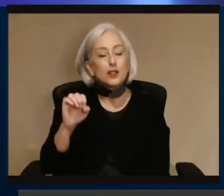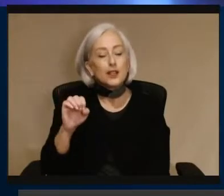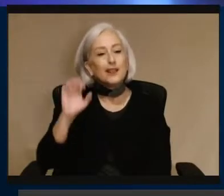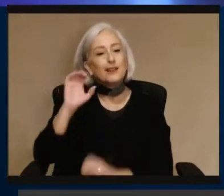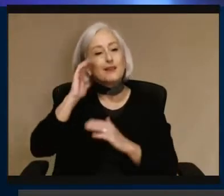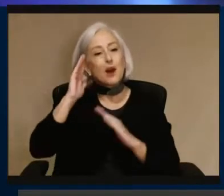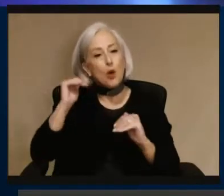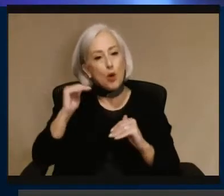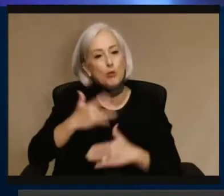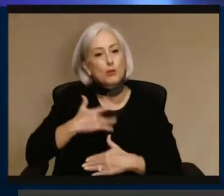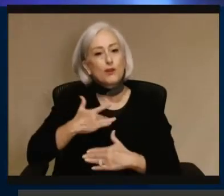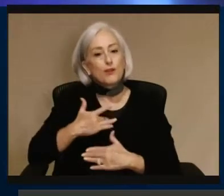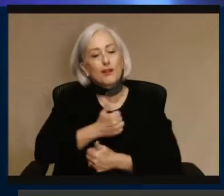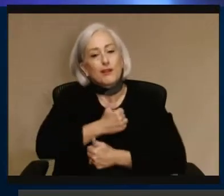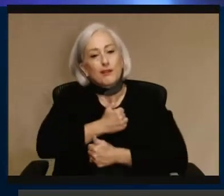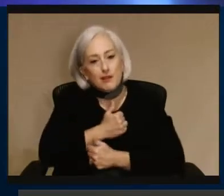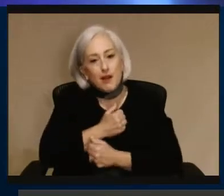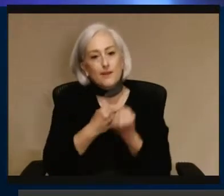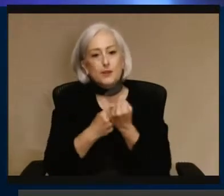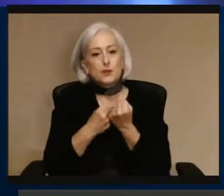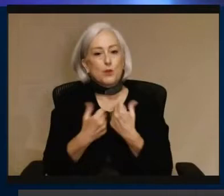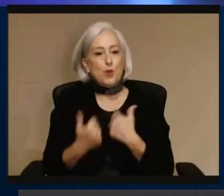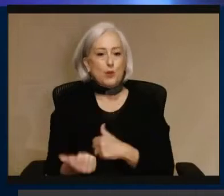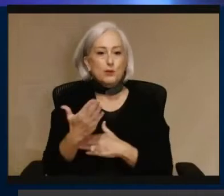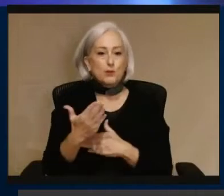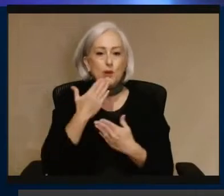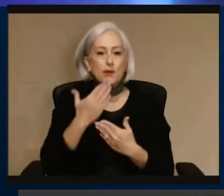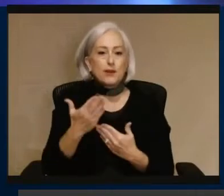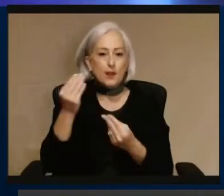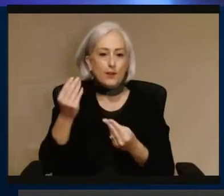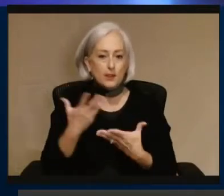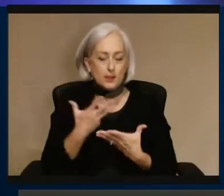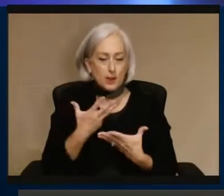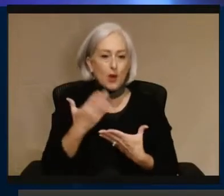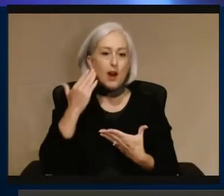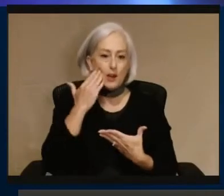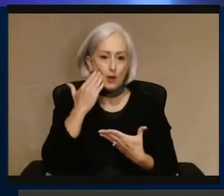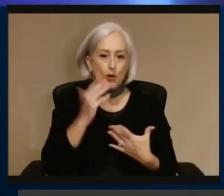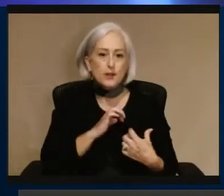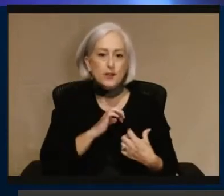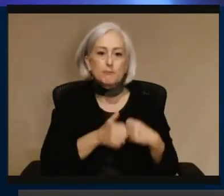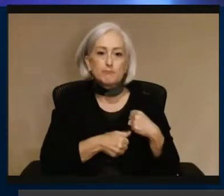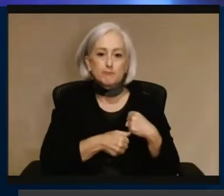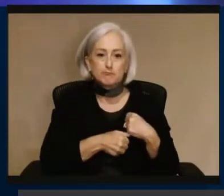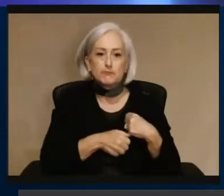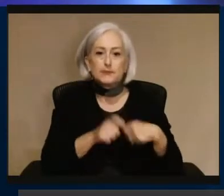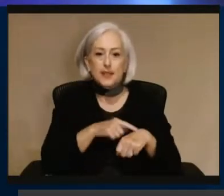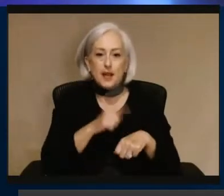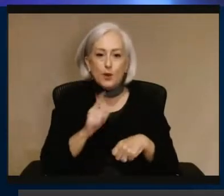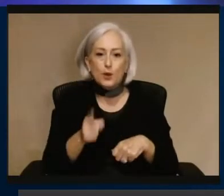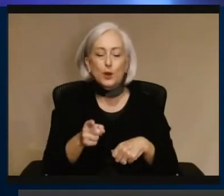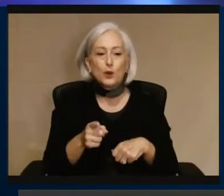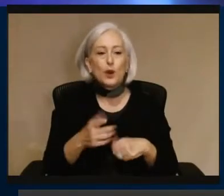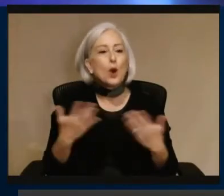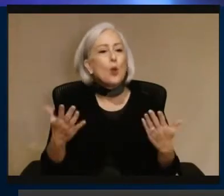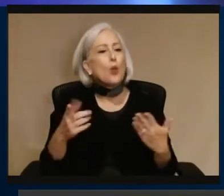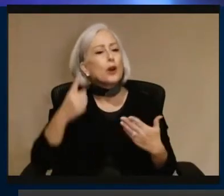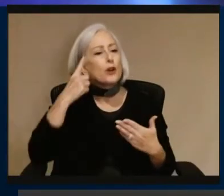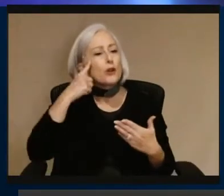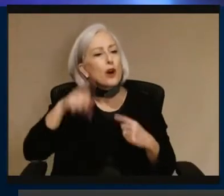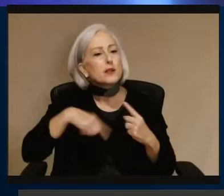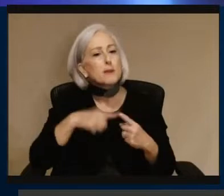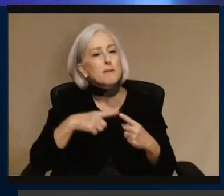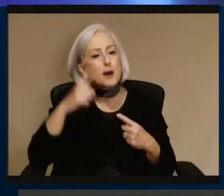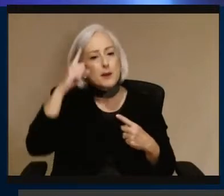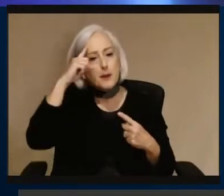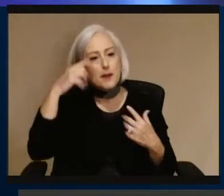here this morning, and thank you for sharing that. I know that this is a heartbreaking time for you, but she wants to know, what are your thoughts about mental illness being